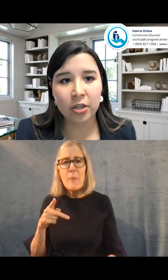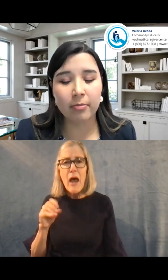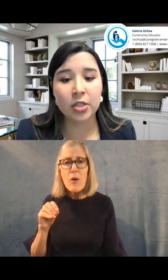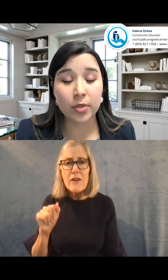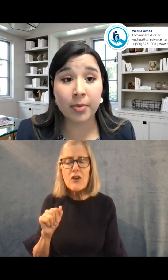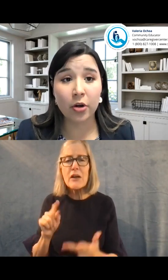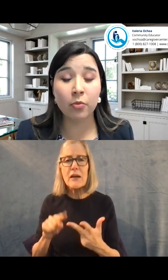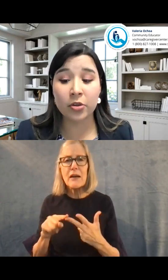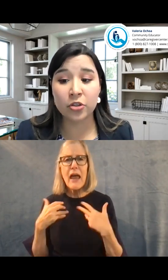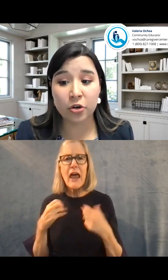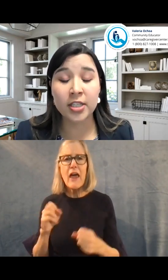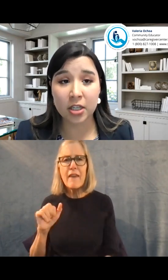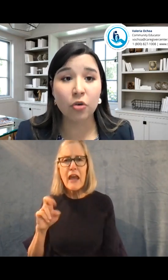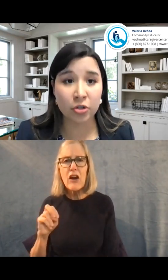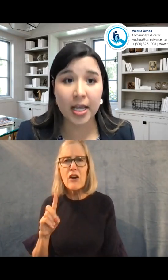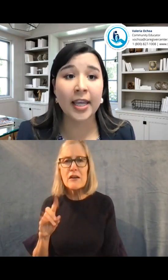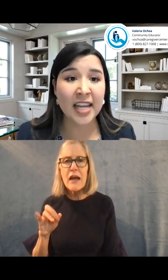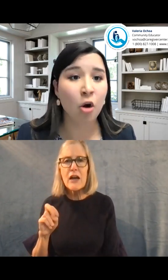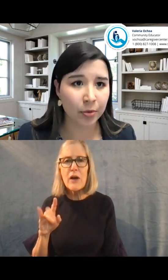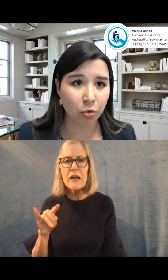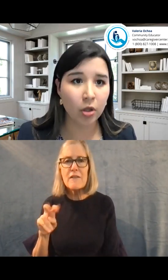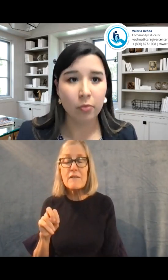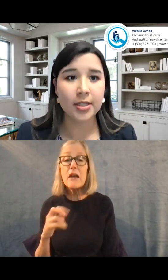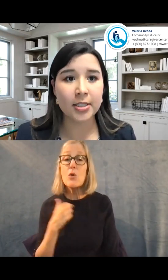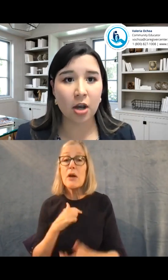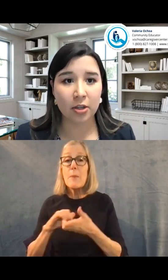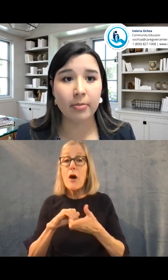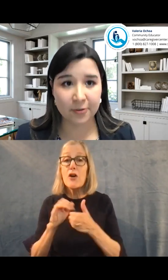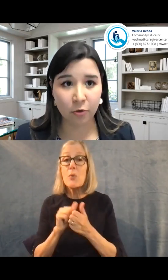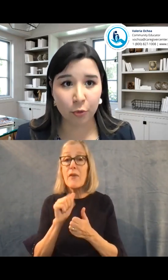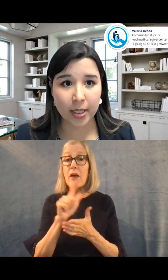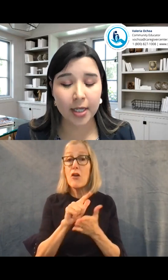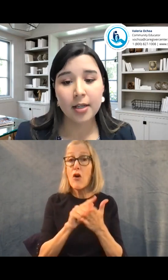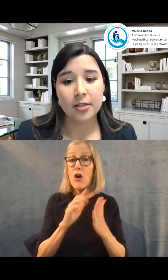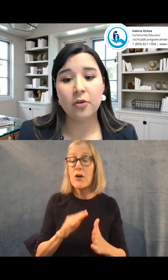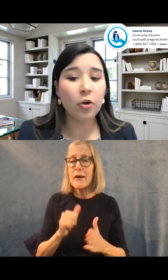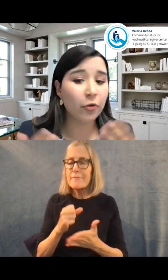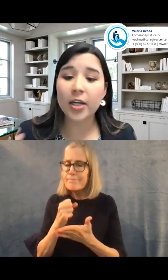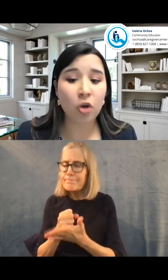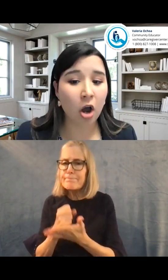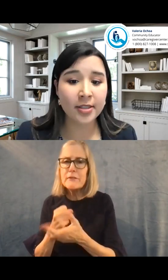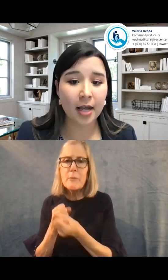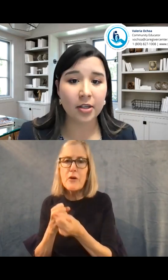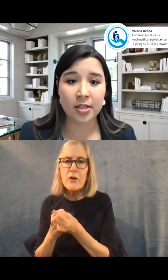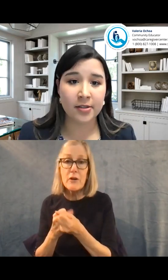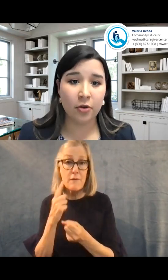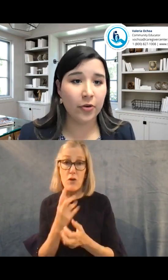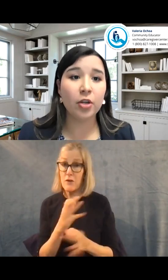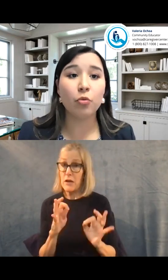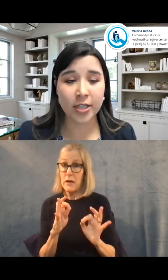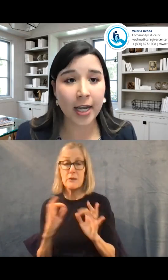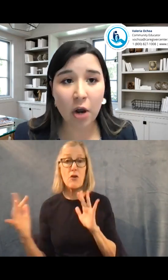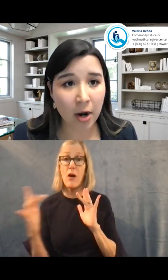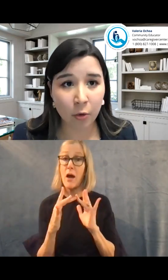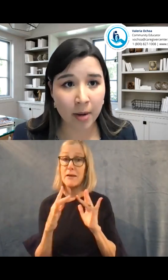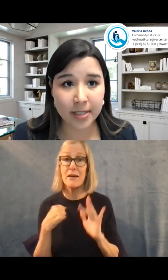these documents, we partner with attorneys and lawyers that can help you with these documents for free. So feel free to contact us. Feel free